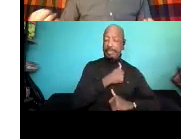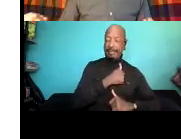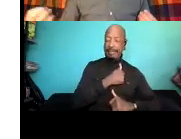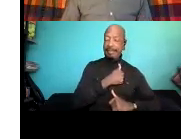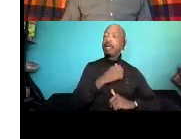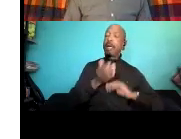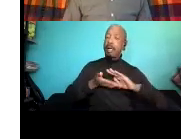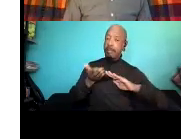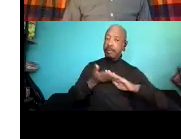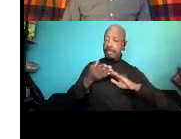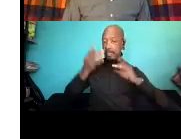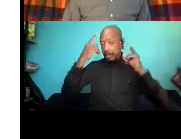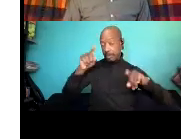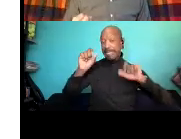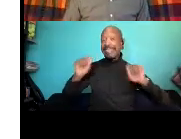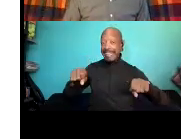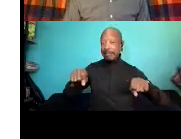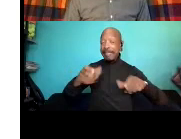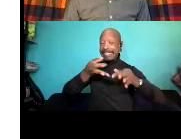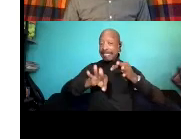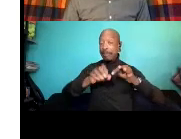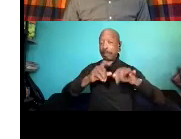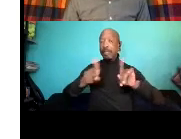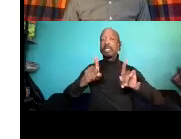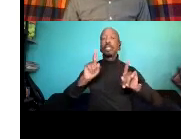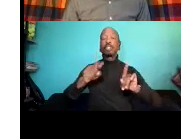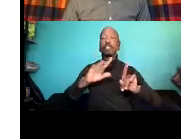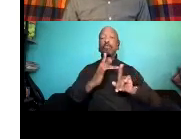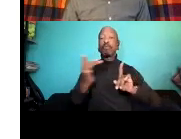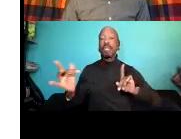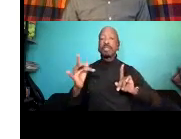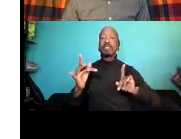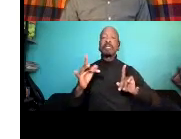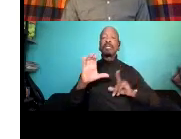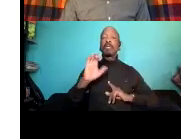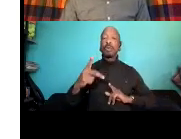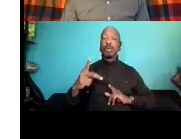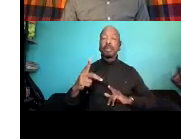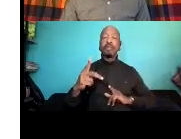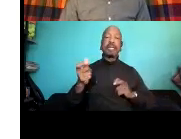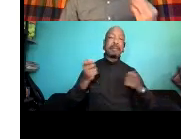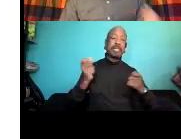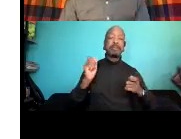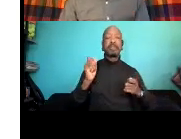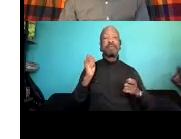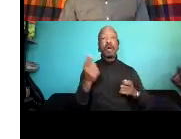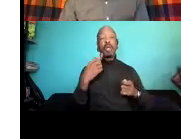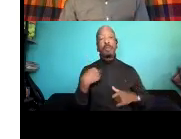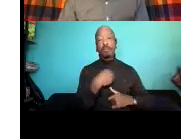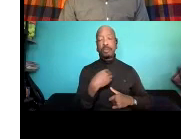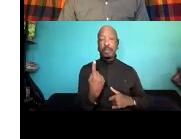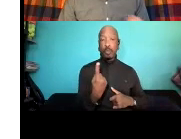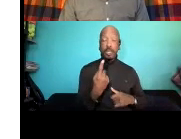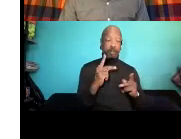operating agreement can be simple, but it should reflect cooperative practices and management of all members, so that one person, one